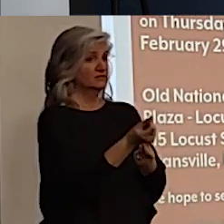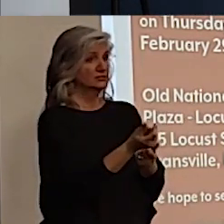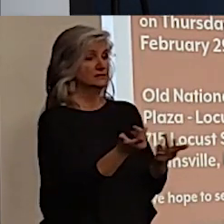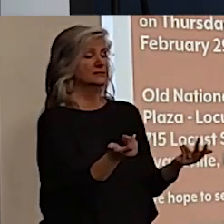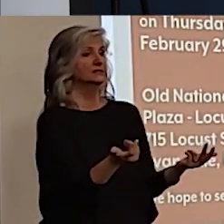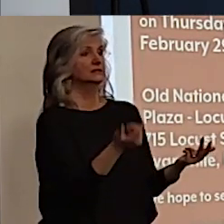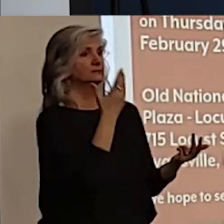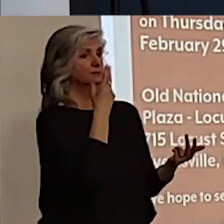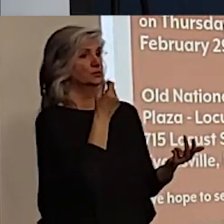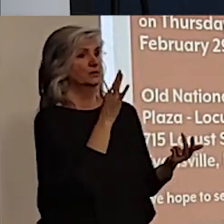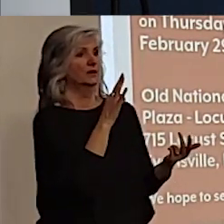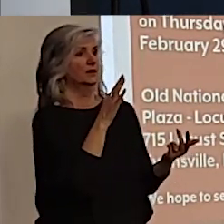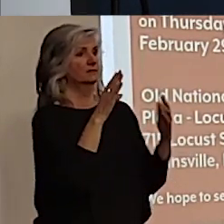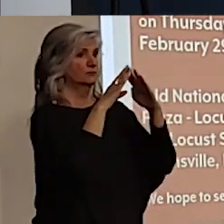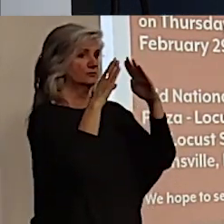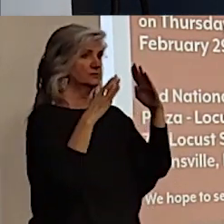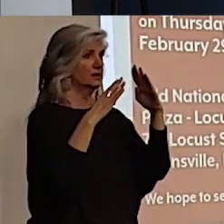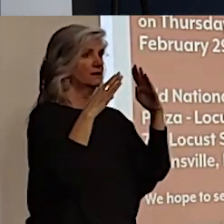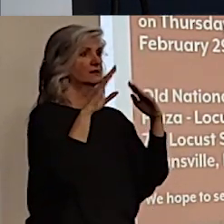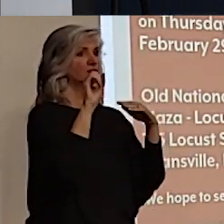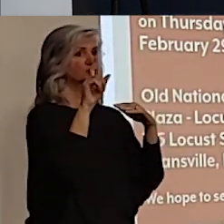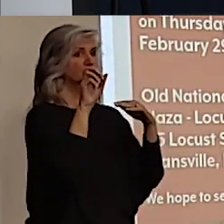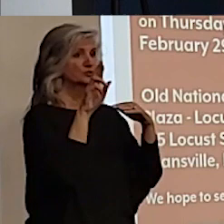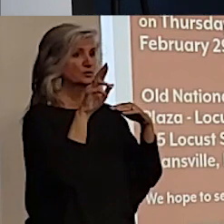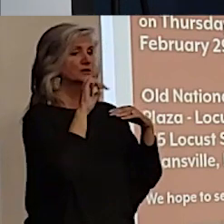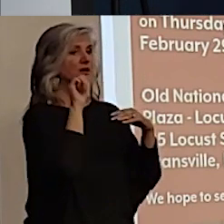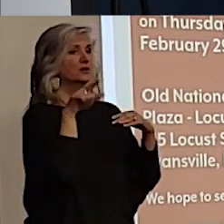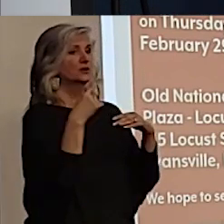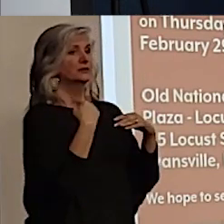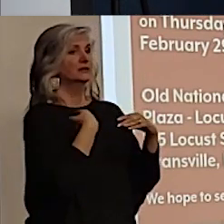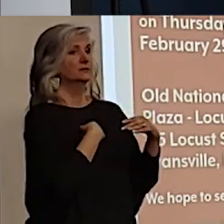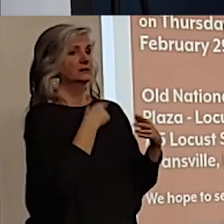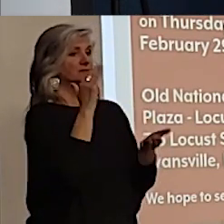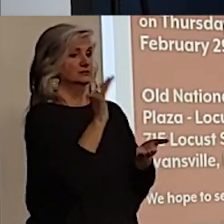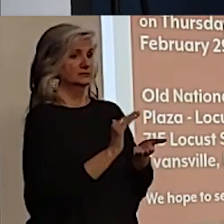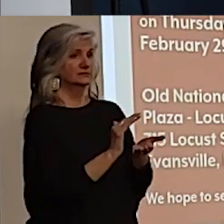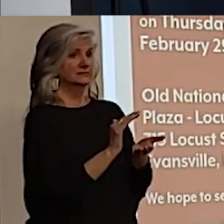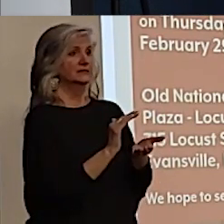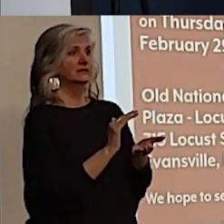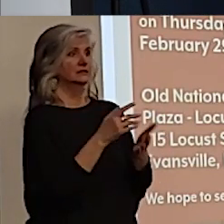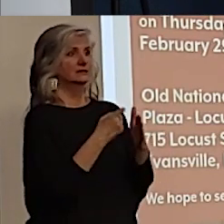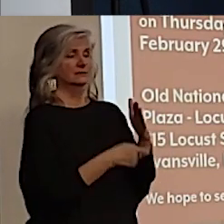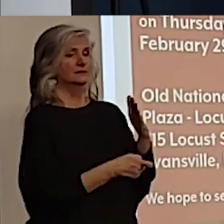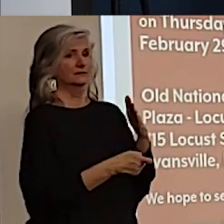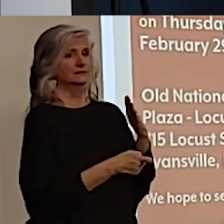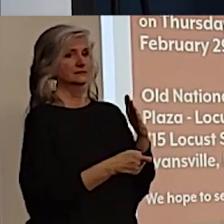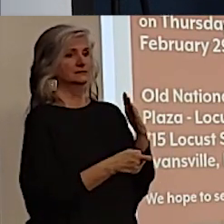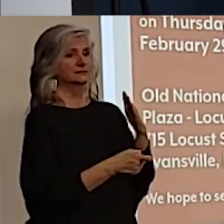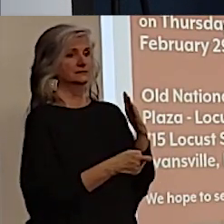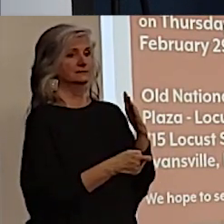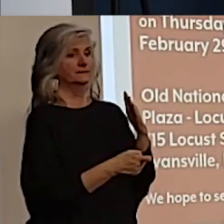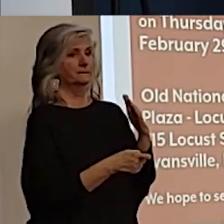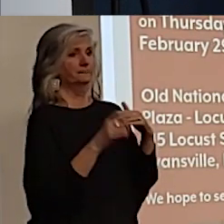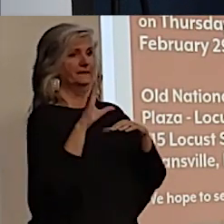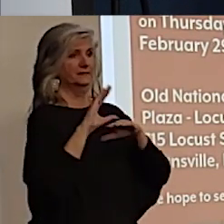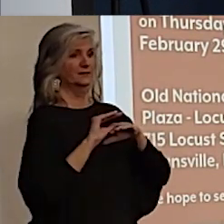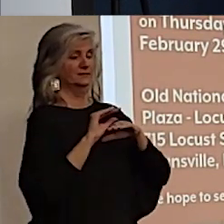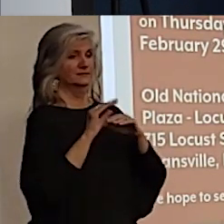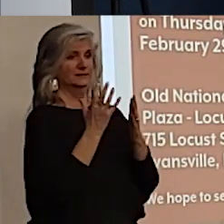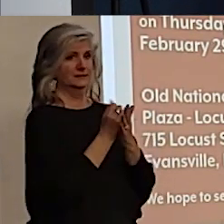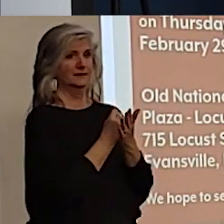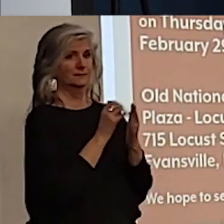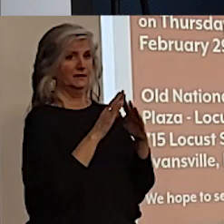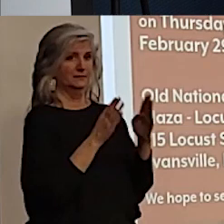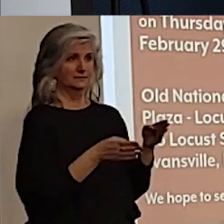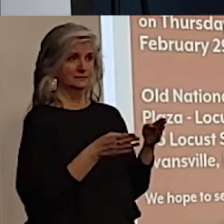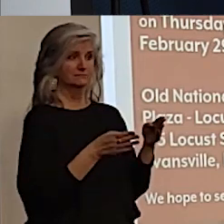The beauty of rooftop and local solar is not only are we reducing the costs to low-income households,